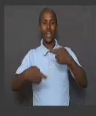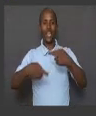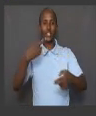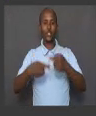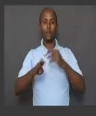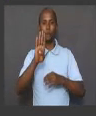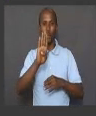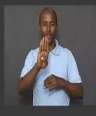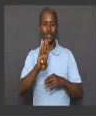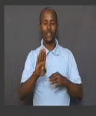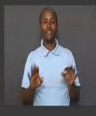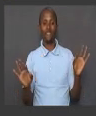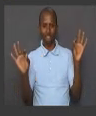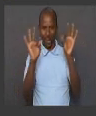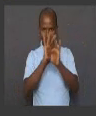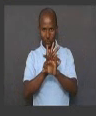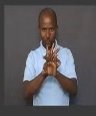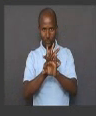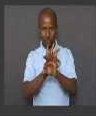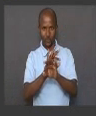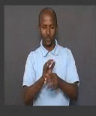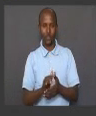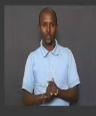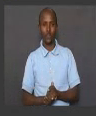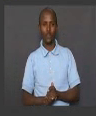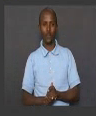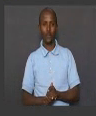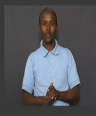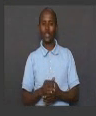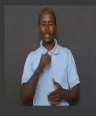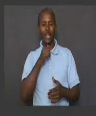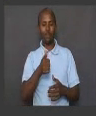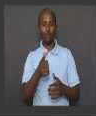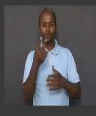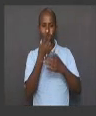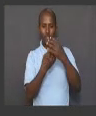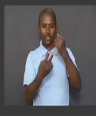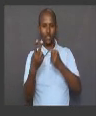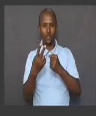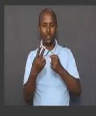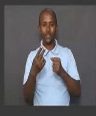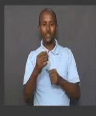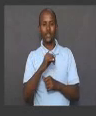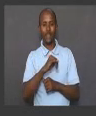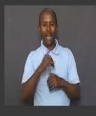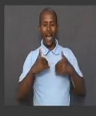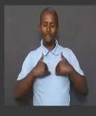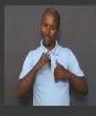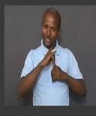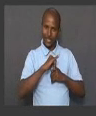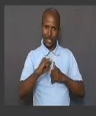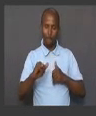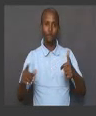Relation B is a function. None of its ordered pairs have the